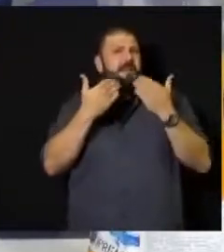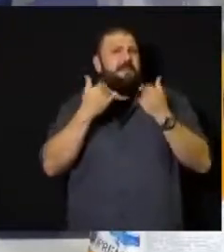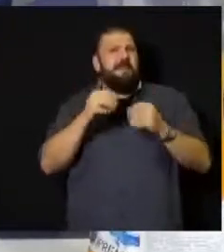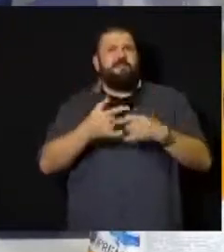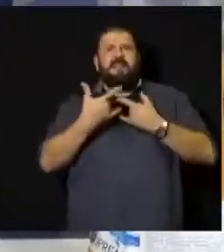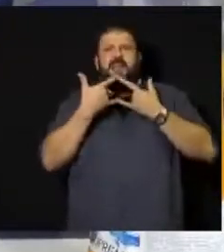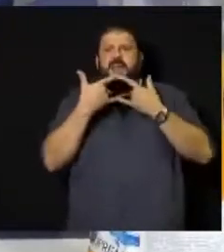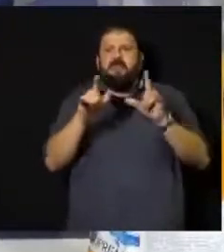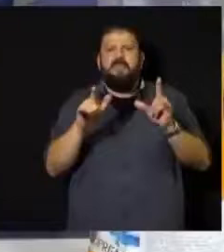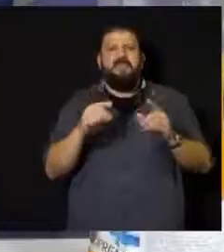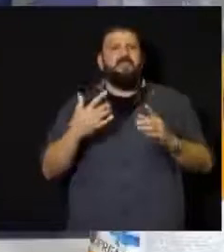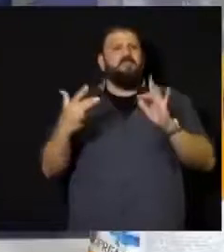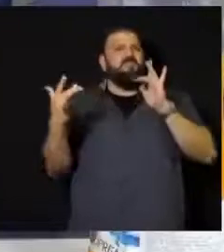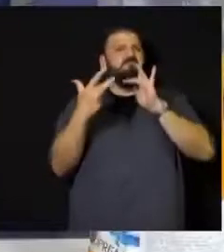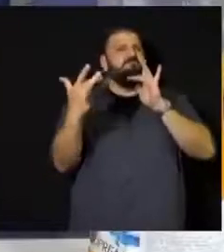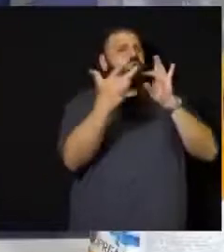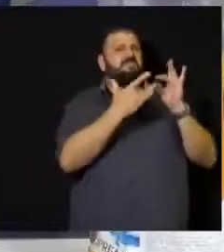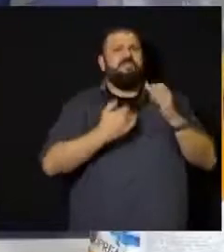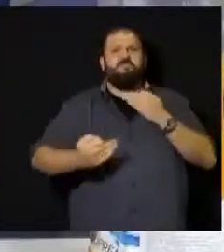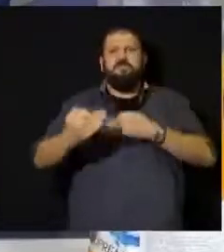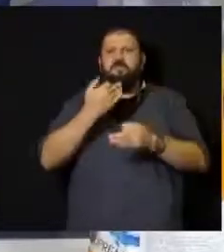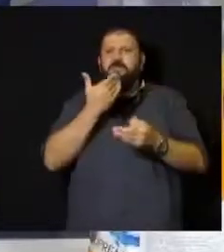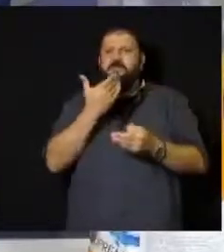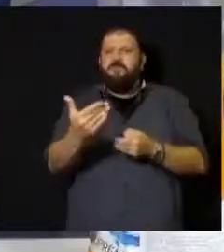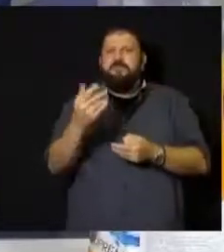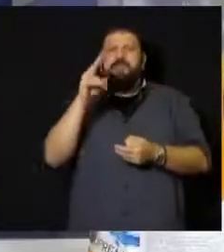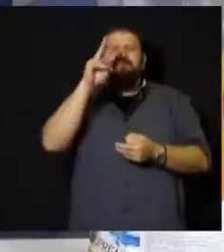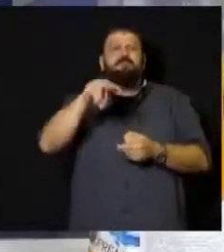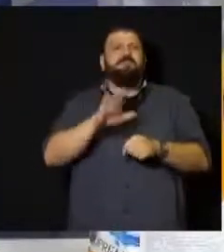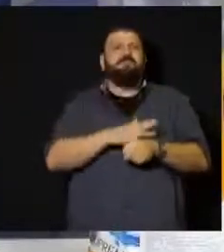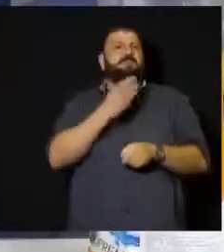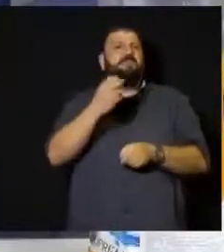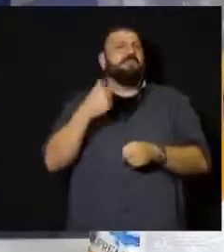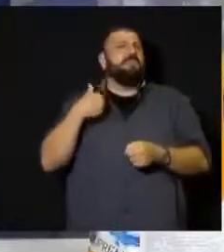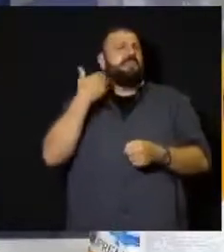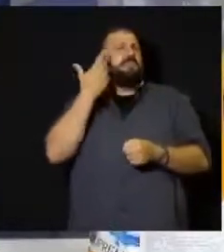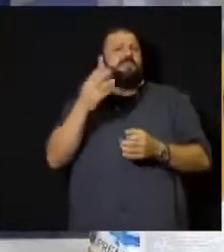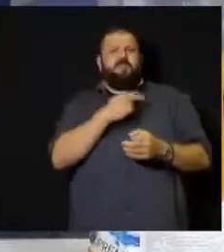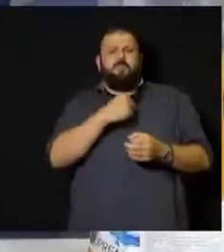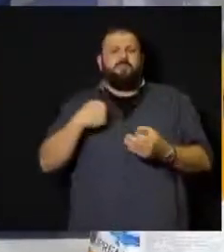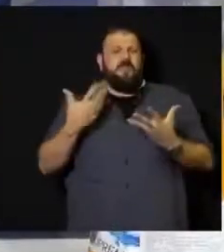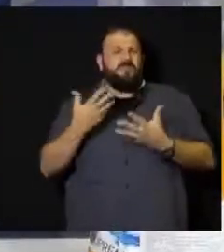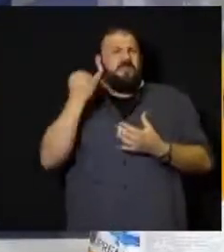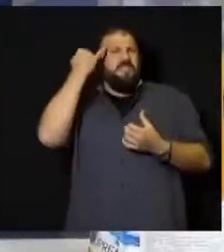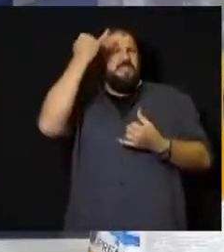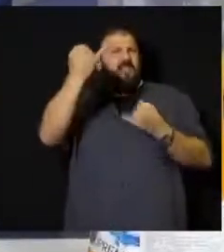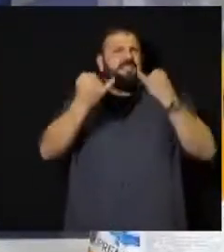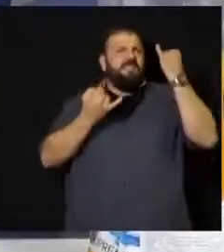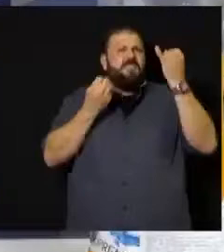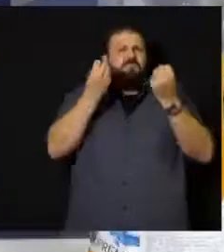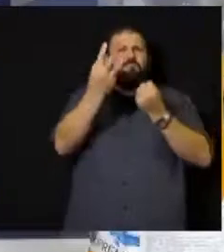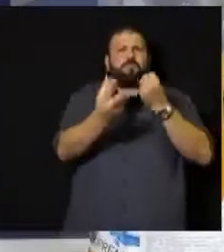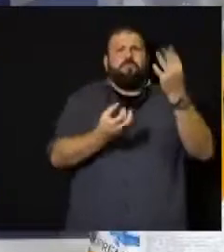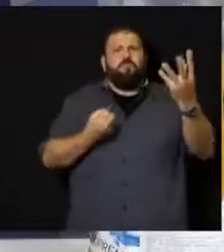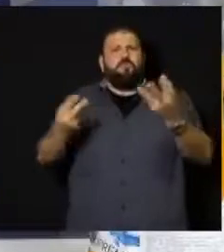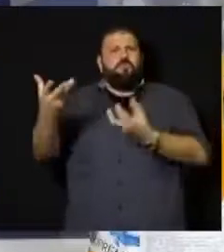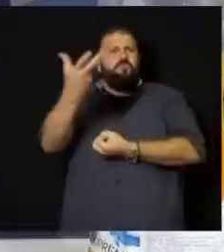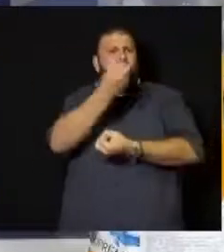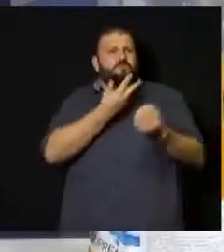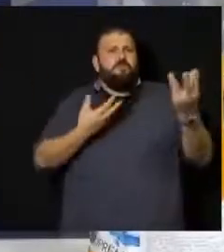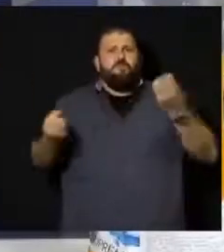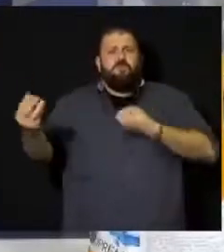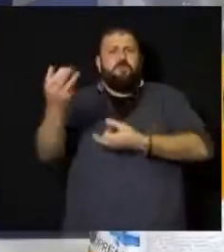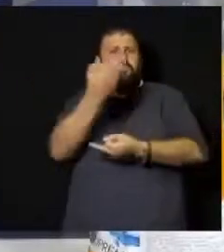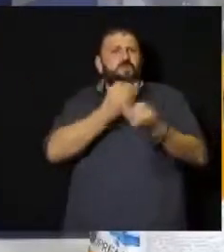super open. Very good relationship between everybody. And what we have done is ideas. A storm